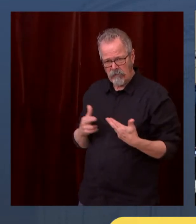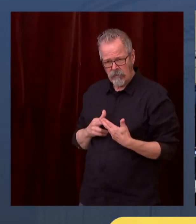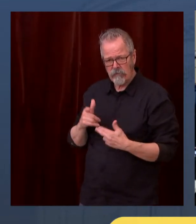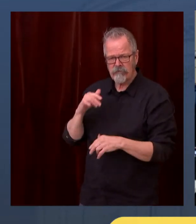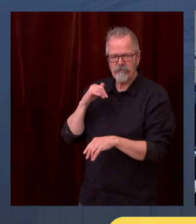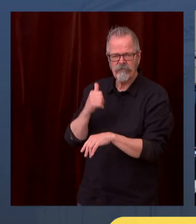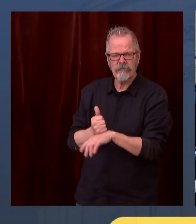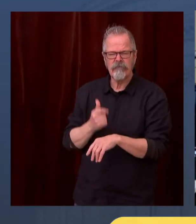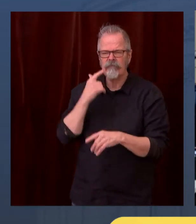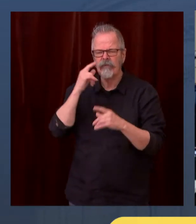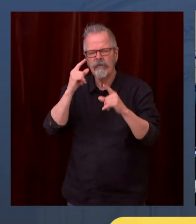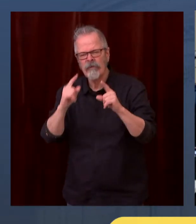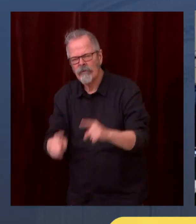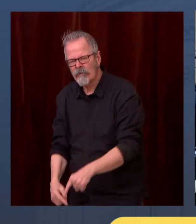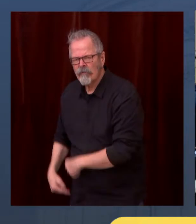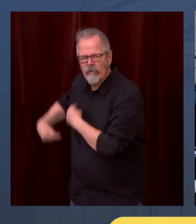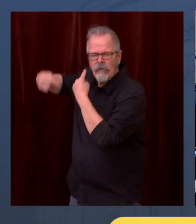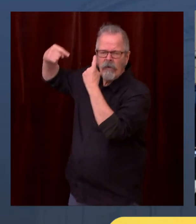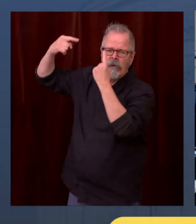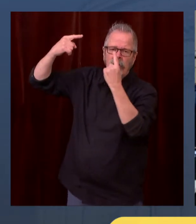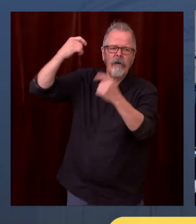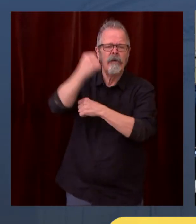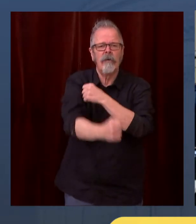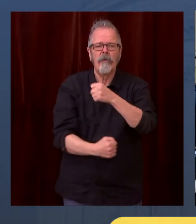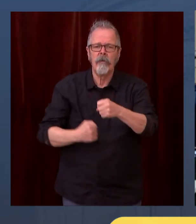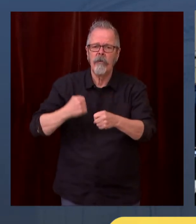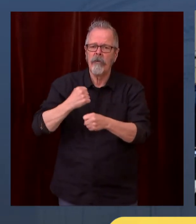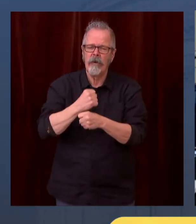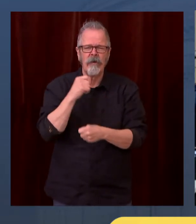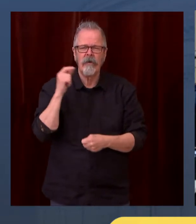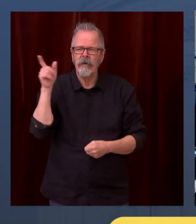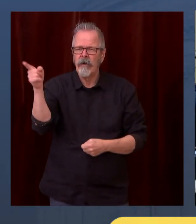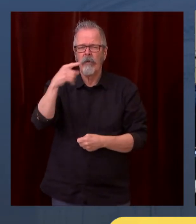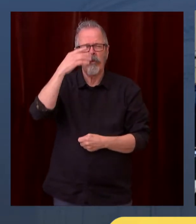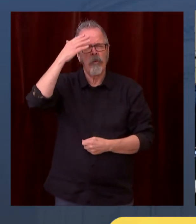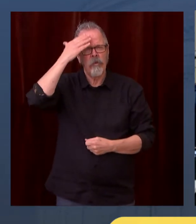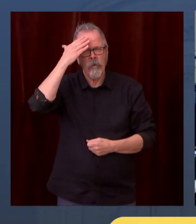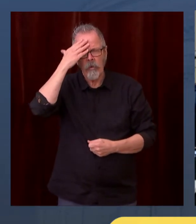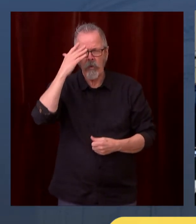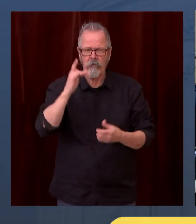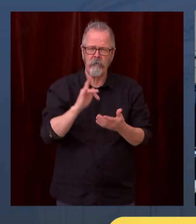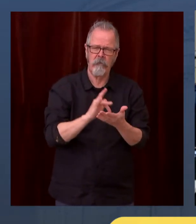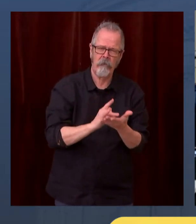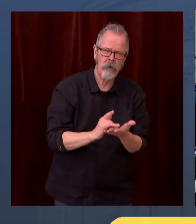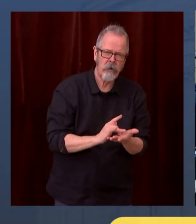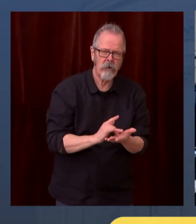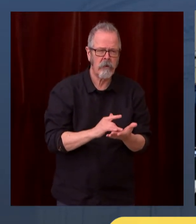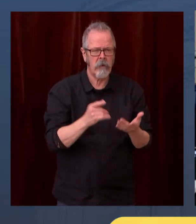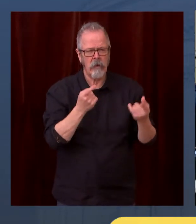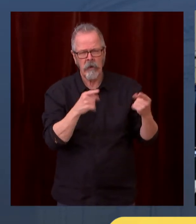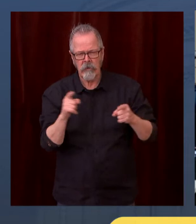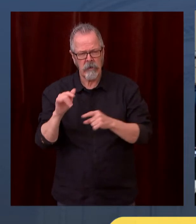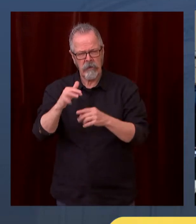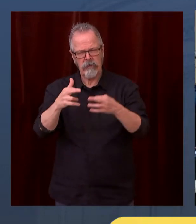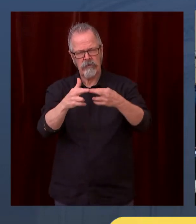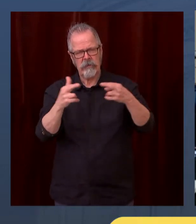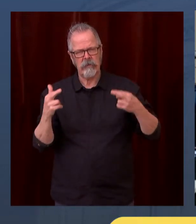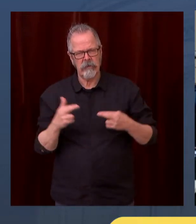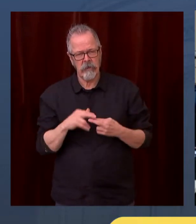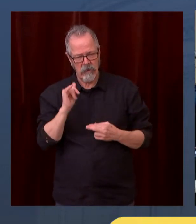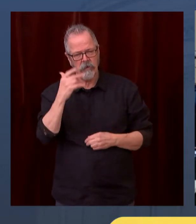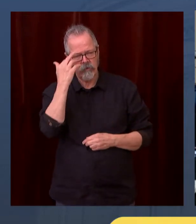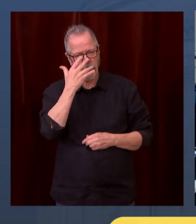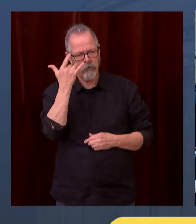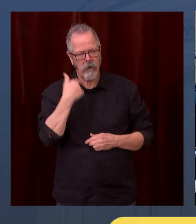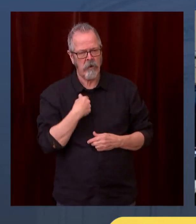for decades and have worked well for coordinating the emergency medical services within those regions. And that's a big part of the reason why we thought it was